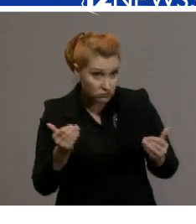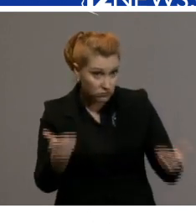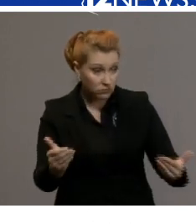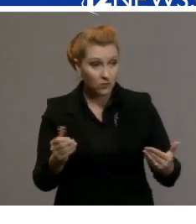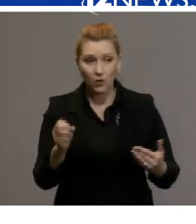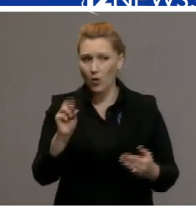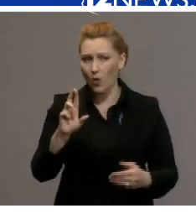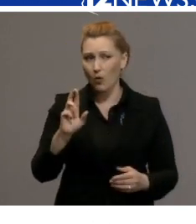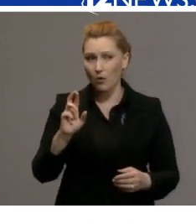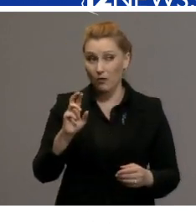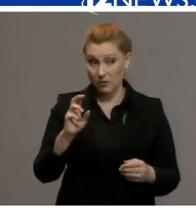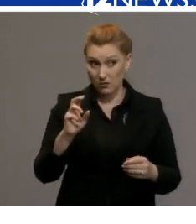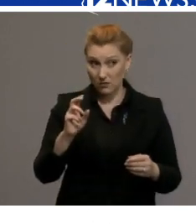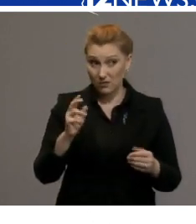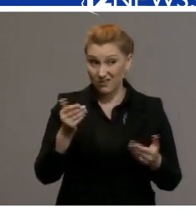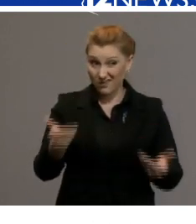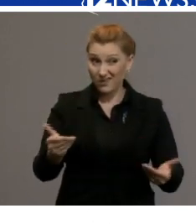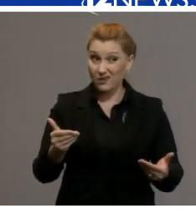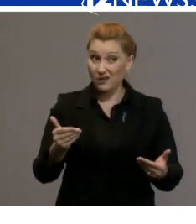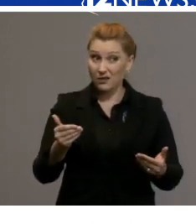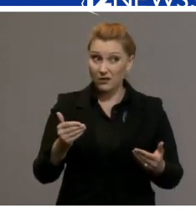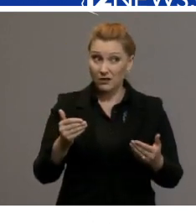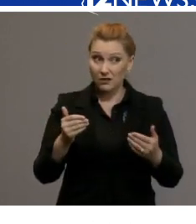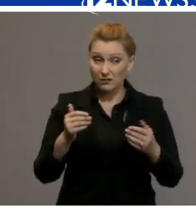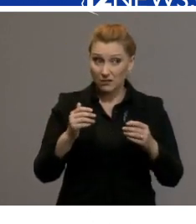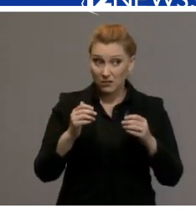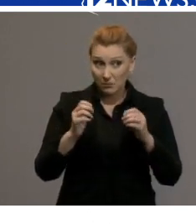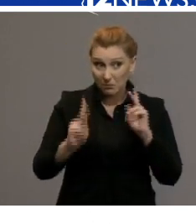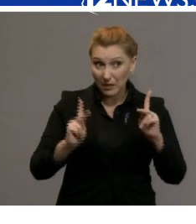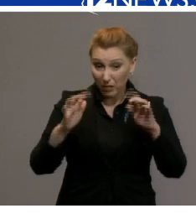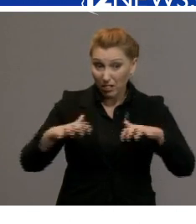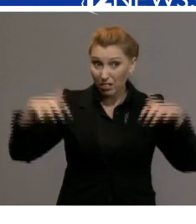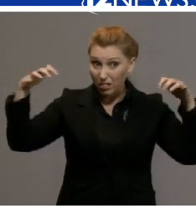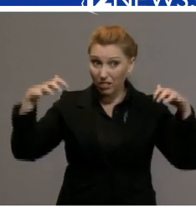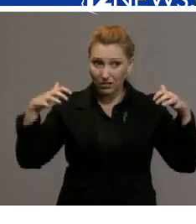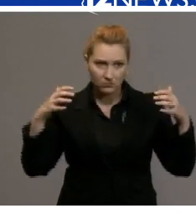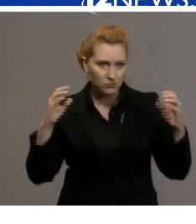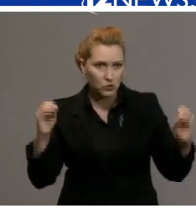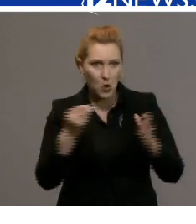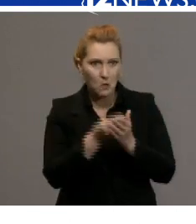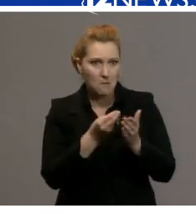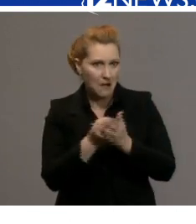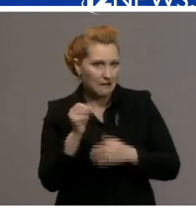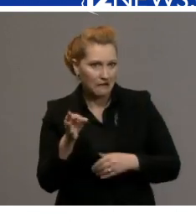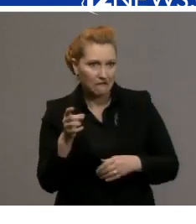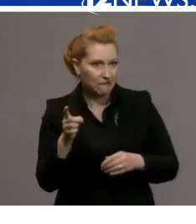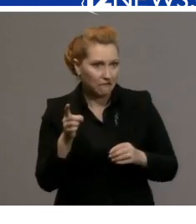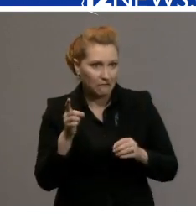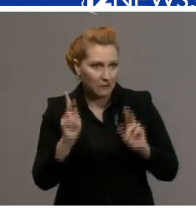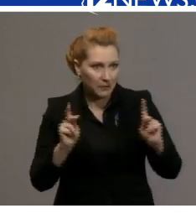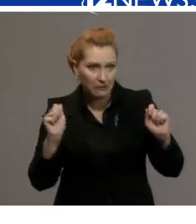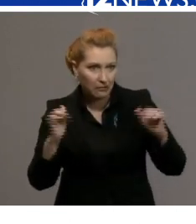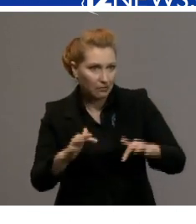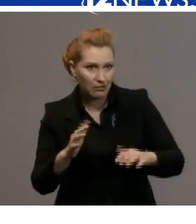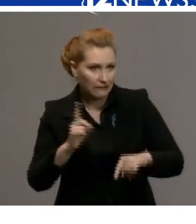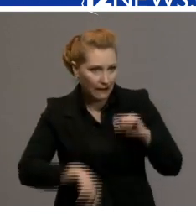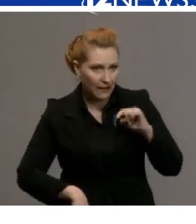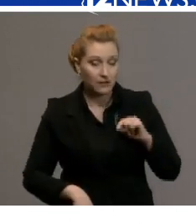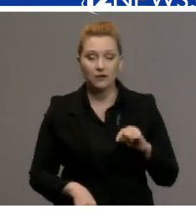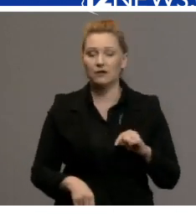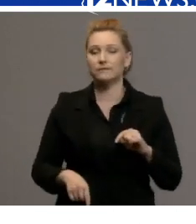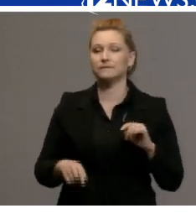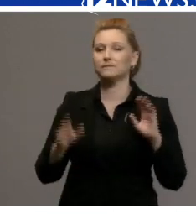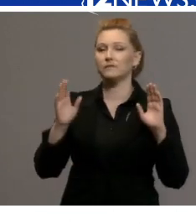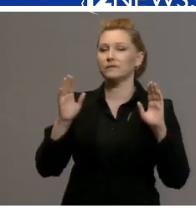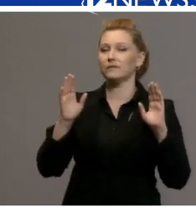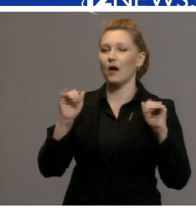they ain't making no money. Well, I hope everyone can hear the question. The question's the Prescott Rodeo's